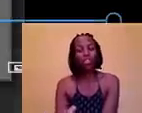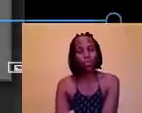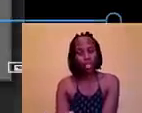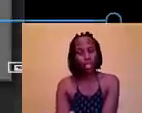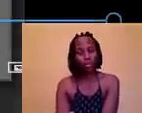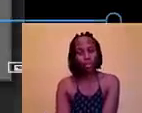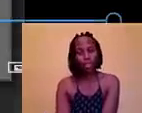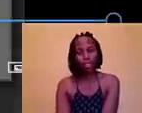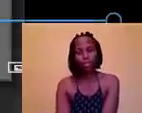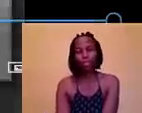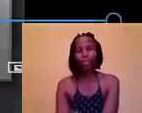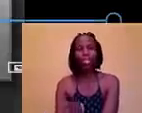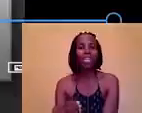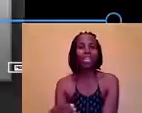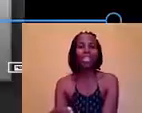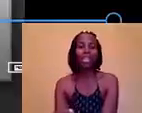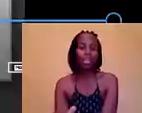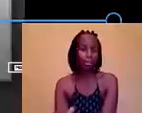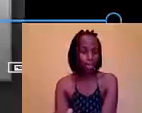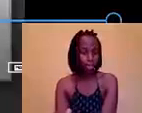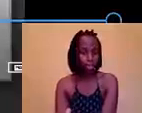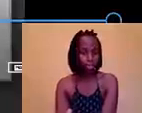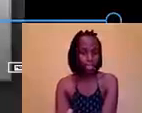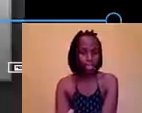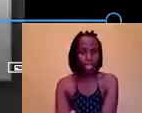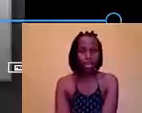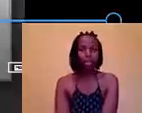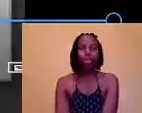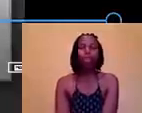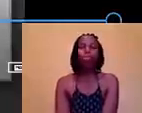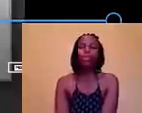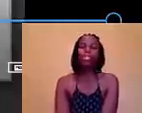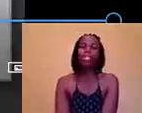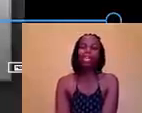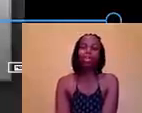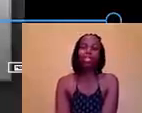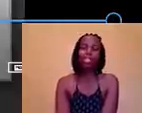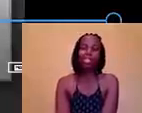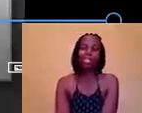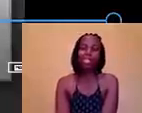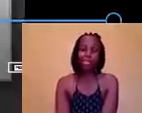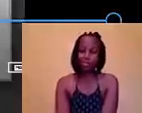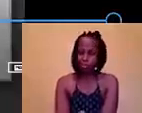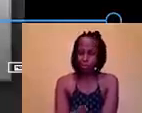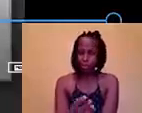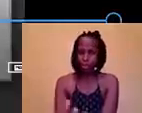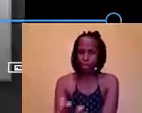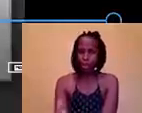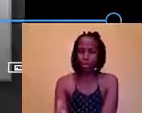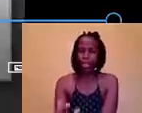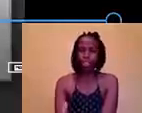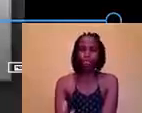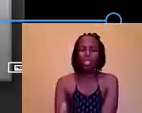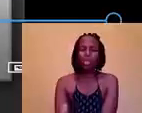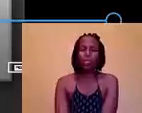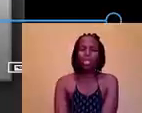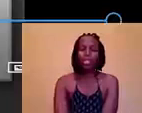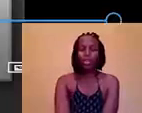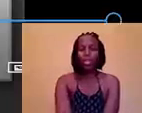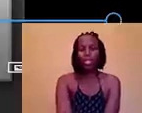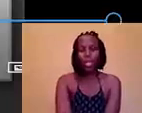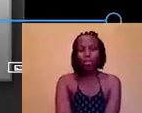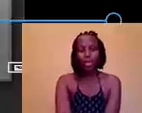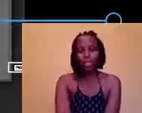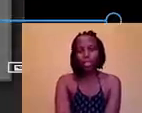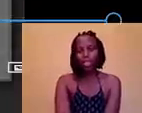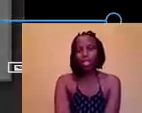this page is really important. So you can either take a picture of it or print it out. This is to show that you've